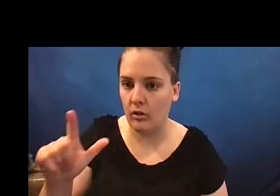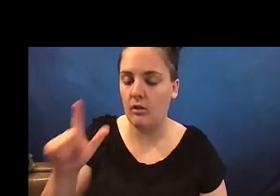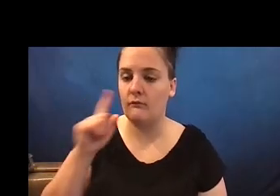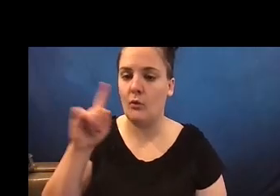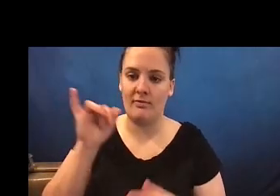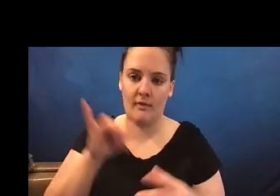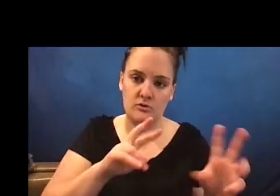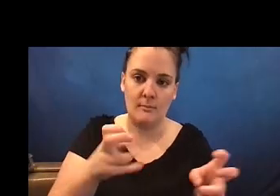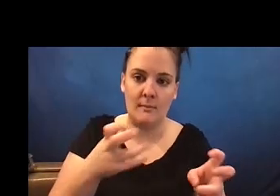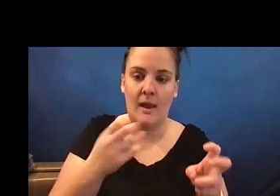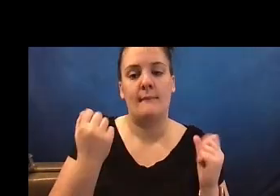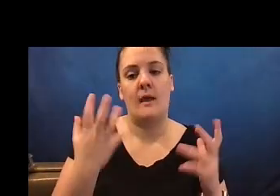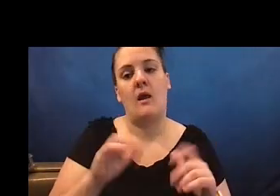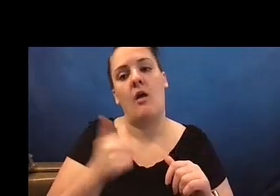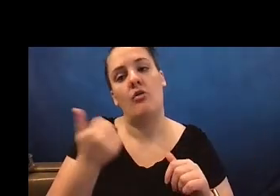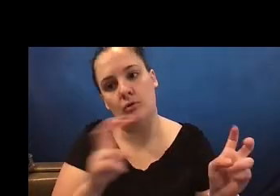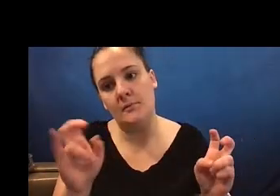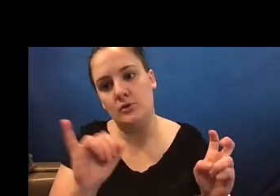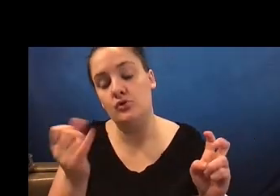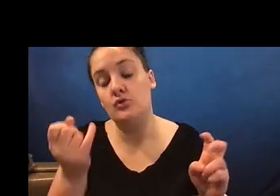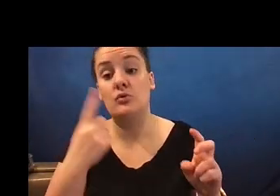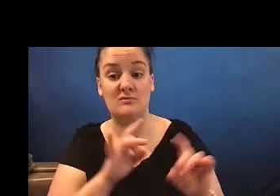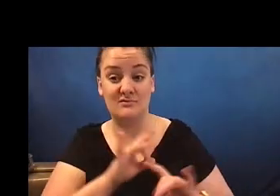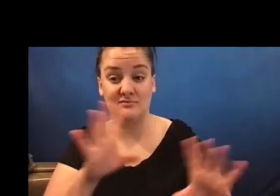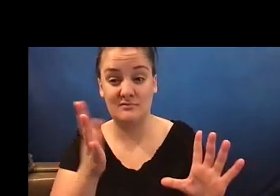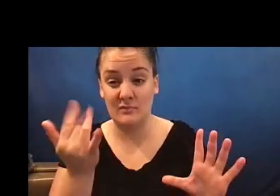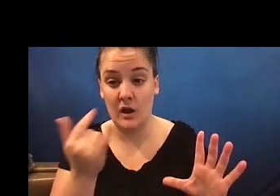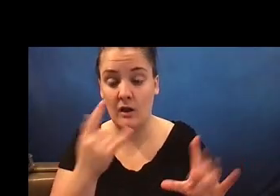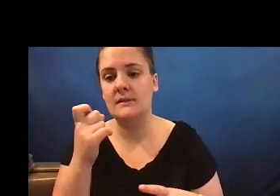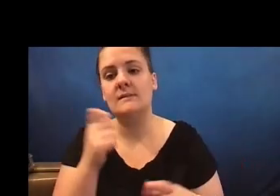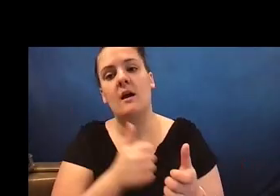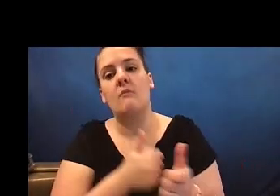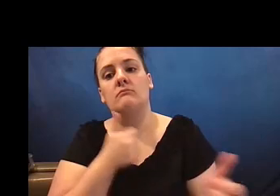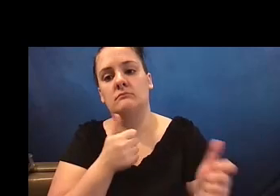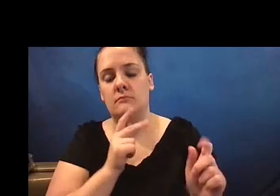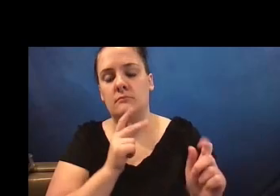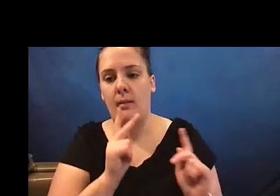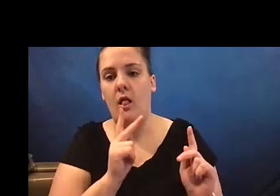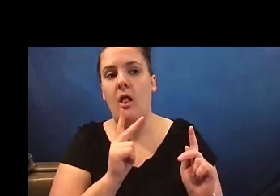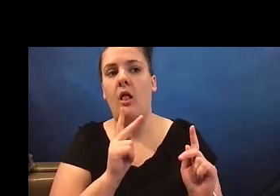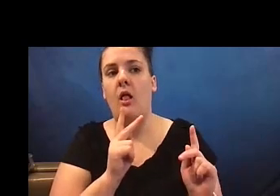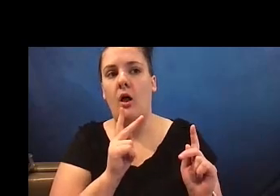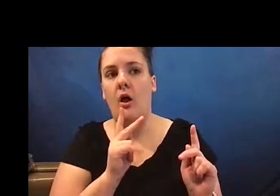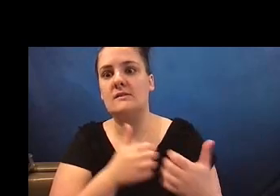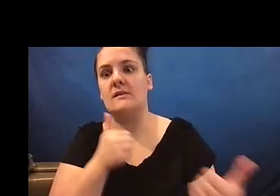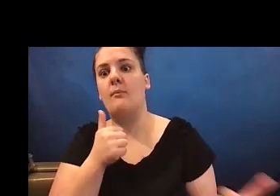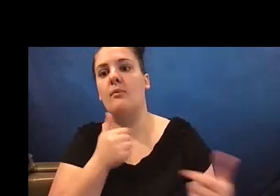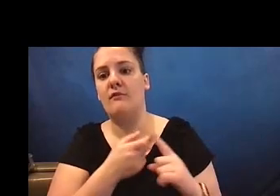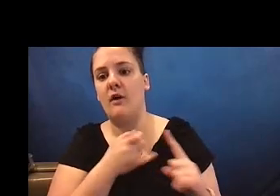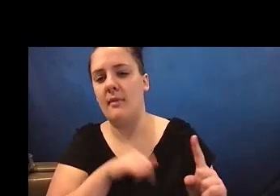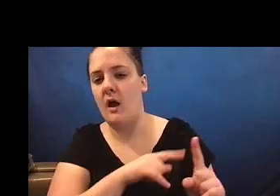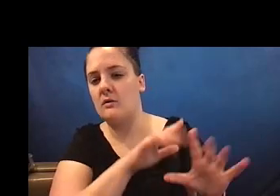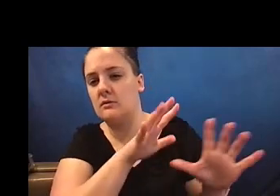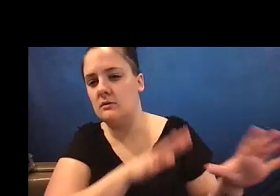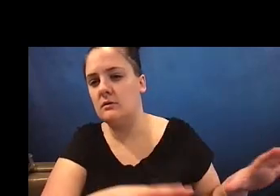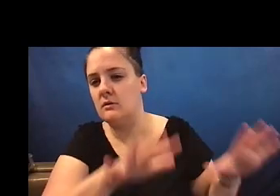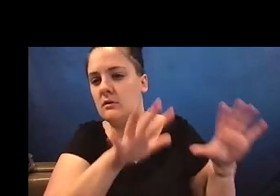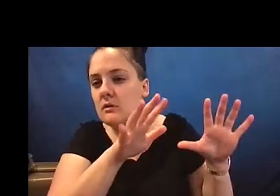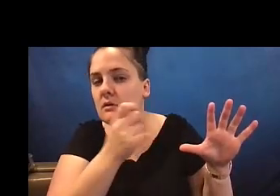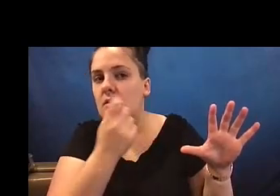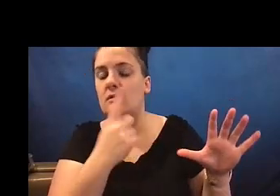real tragedy is it's also keeping people away from coming. There's a lot of confusion, whether it's